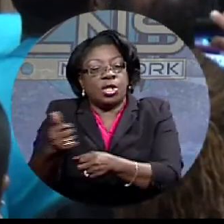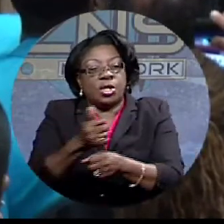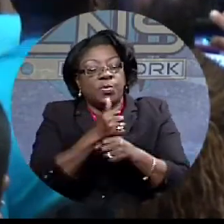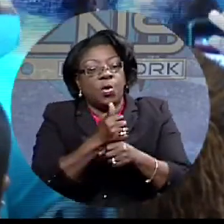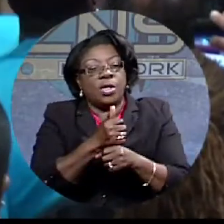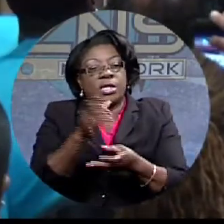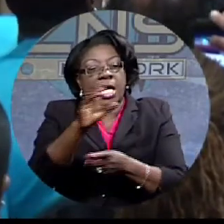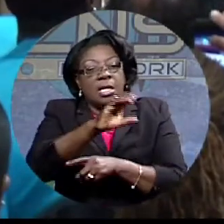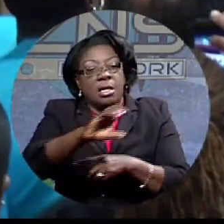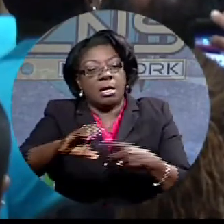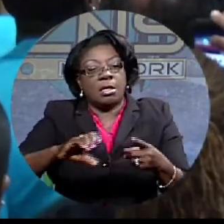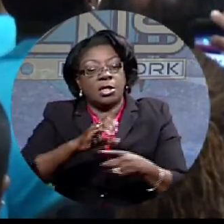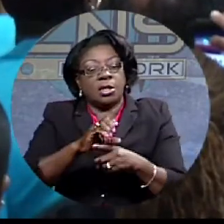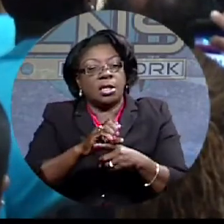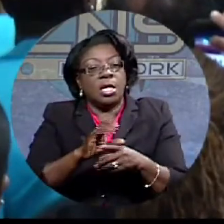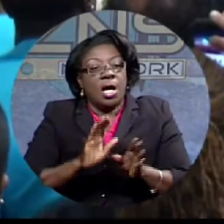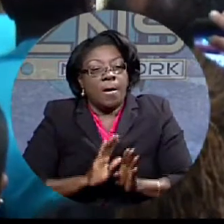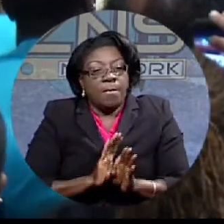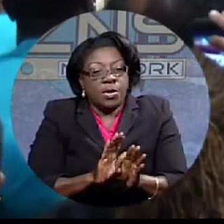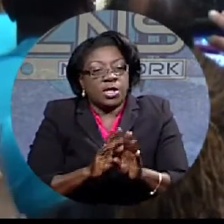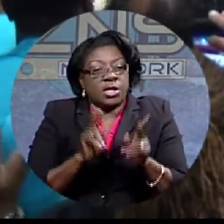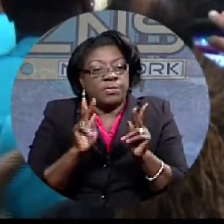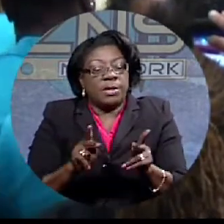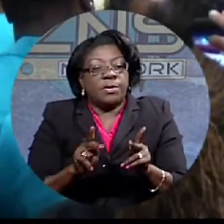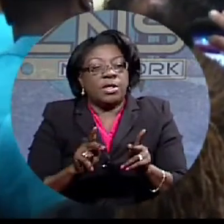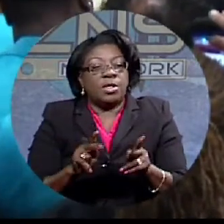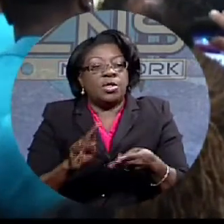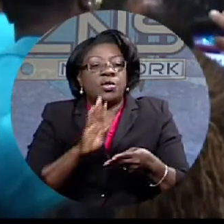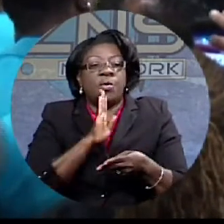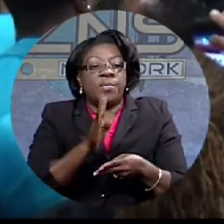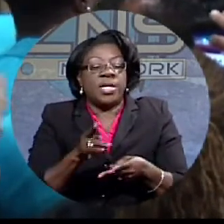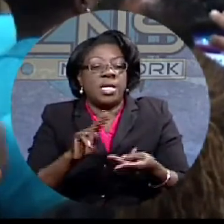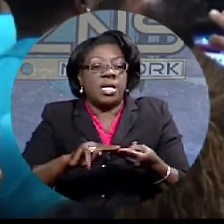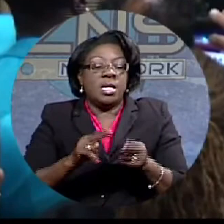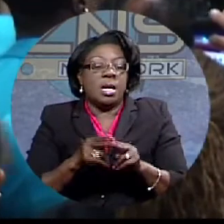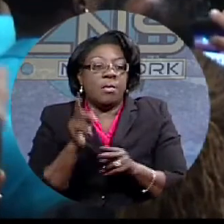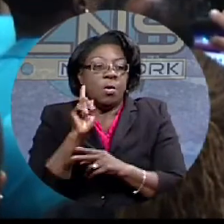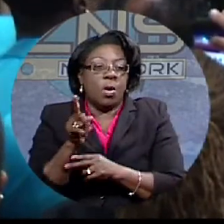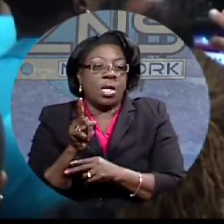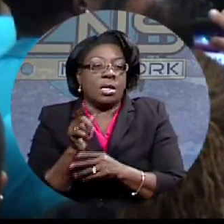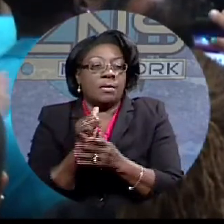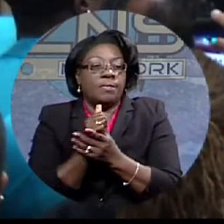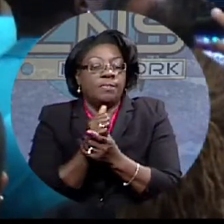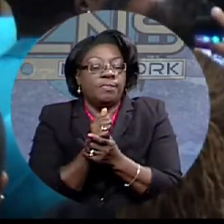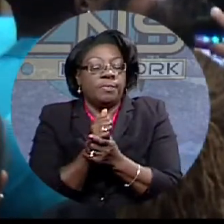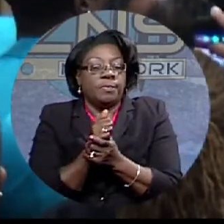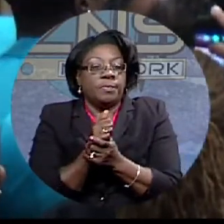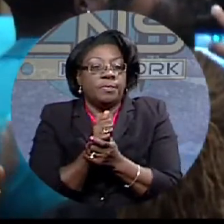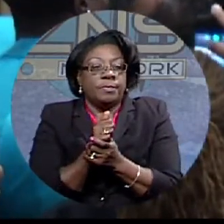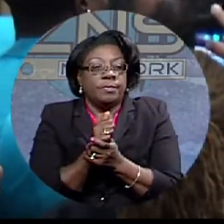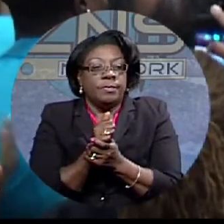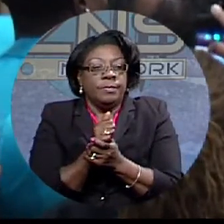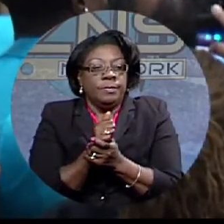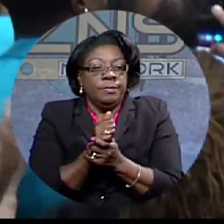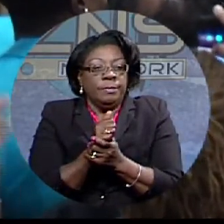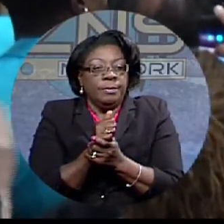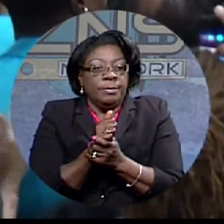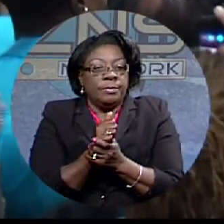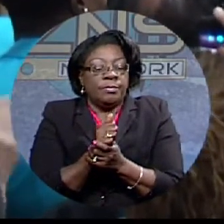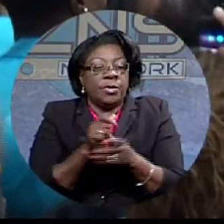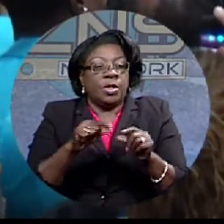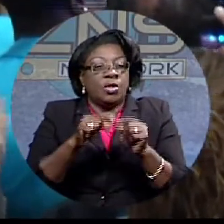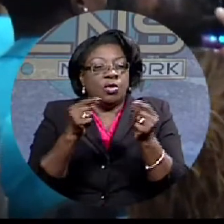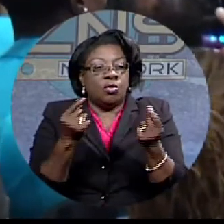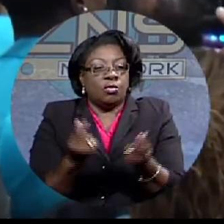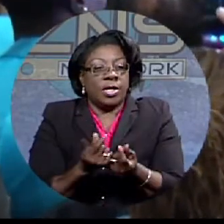and Culture, you push people to be number what? El numero uno. The